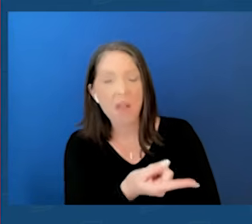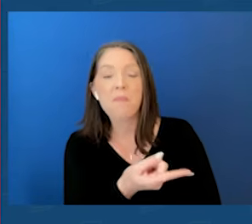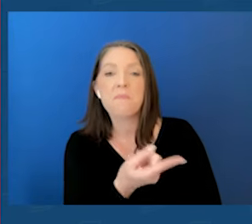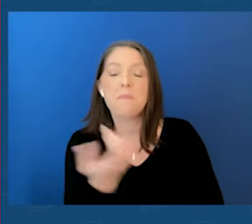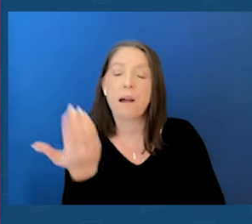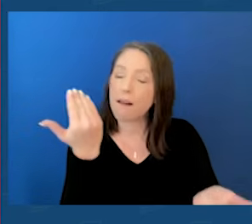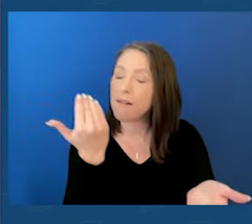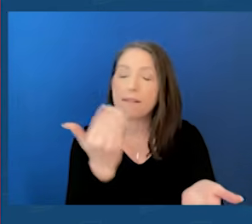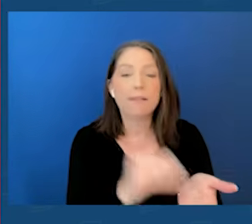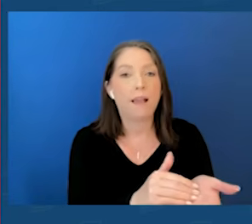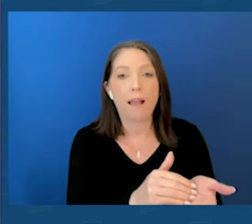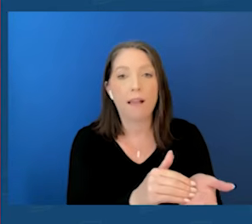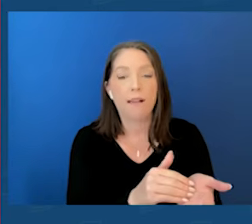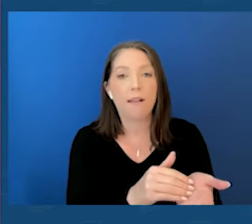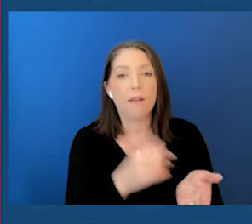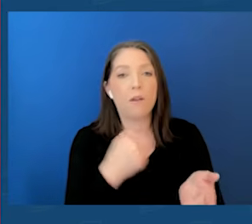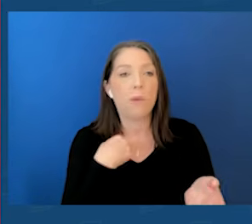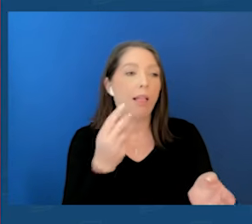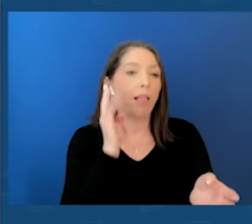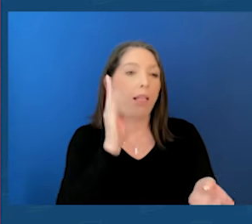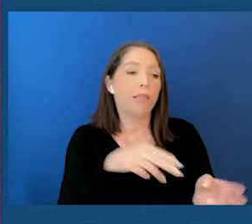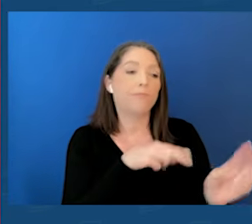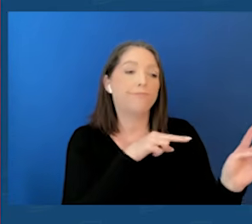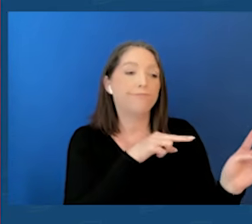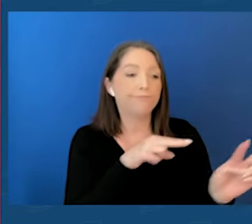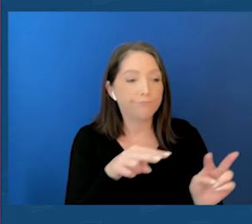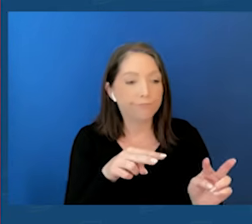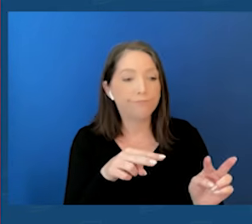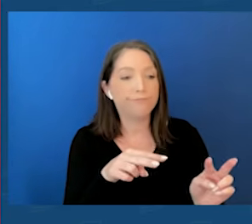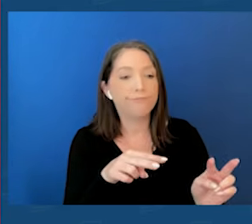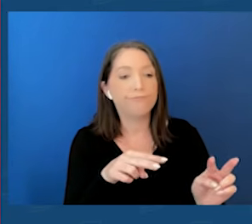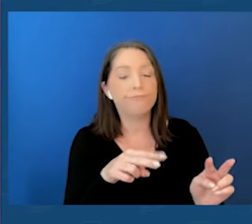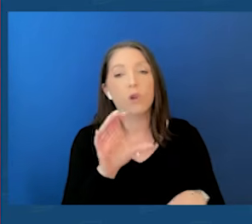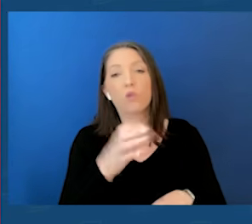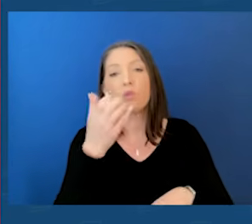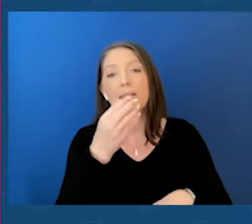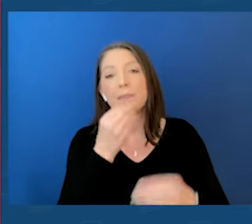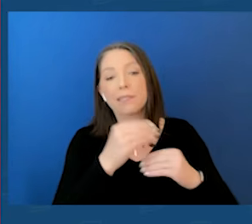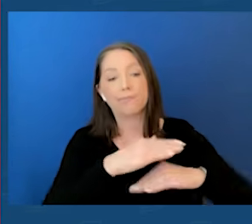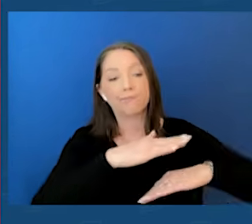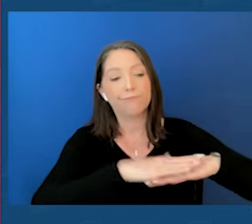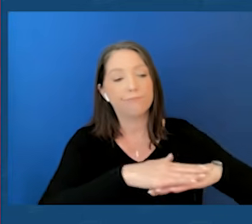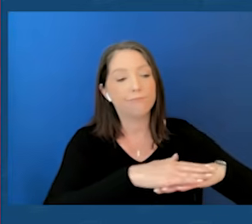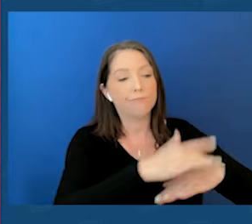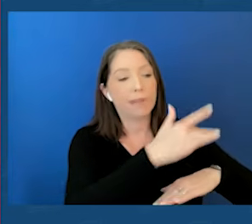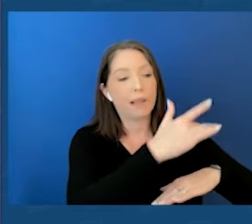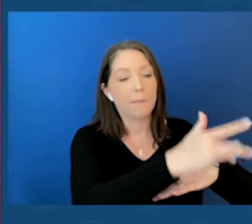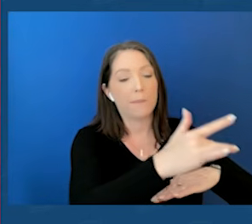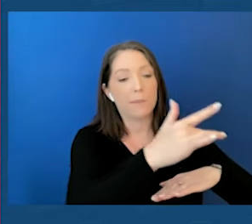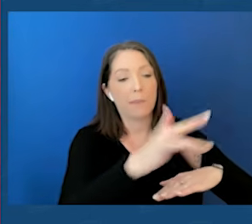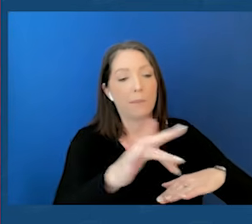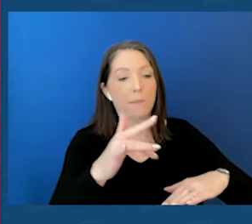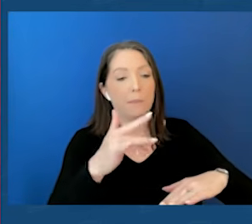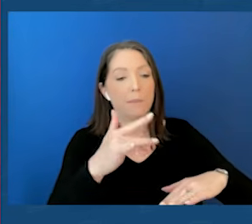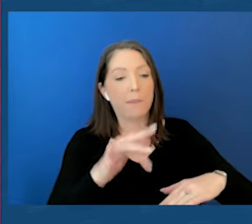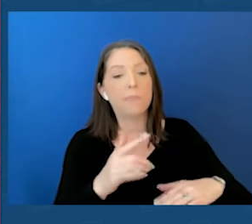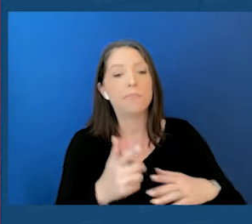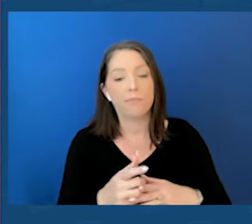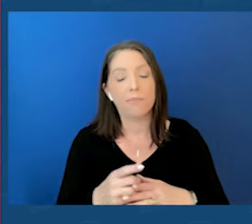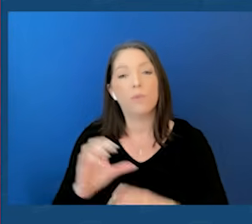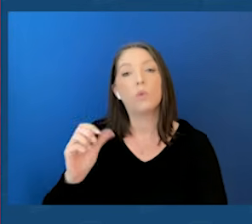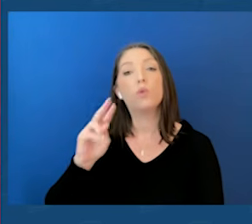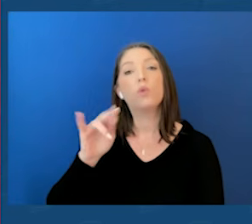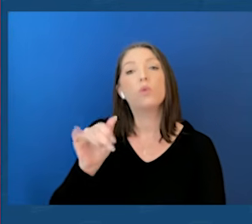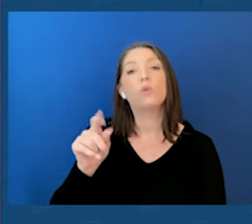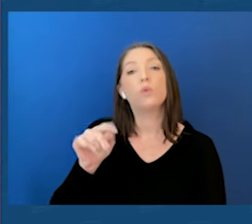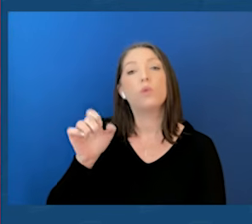will be staring at empty chairs over their Christmas dinner. And Crystal Peoples-Stokes, our majority leader from the Assembly, who is